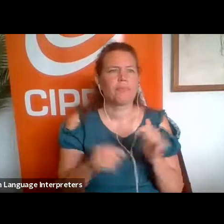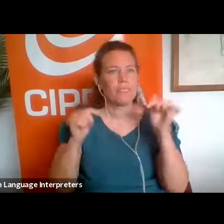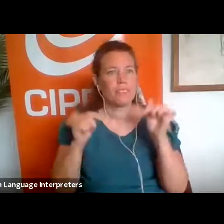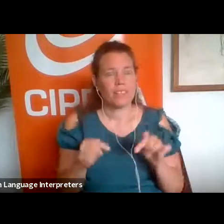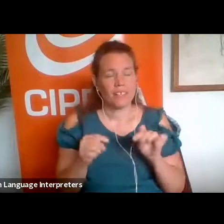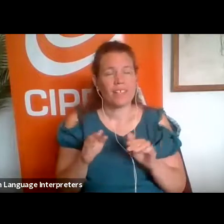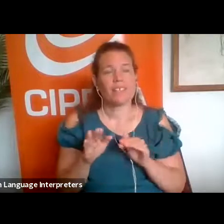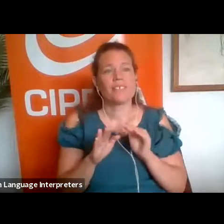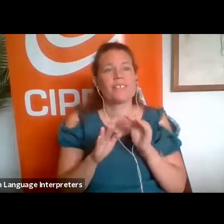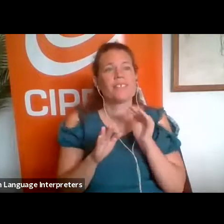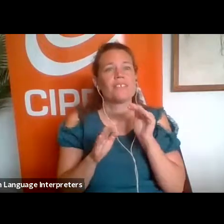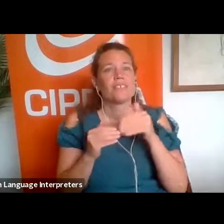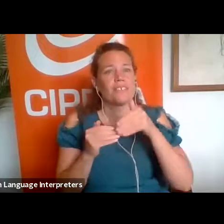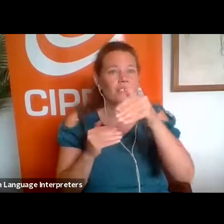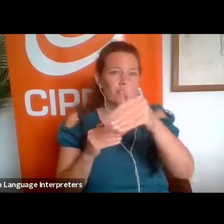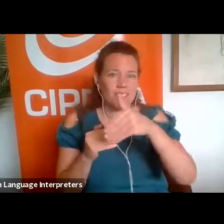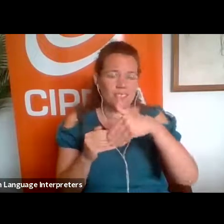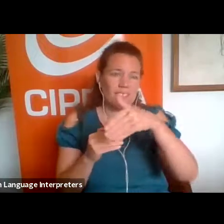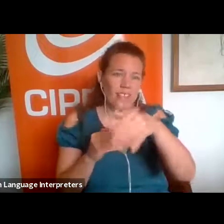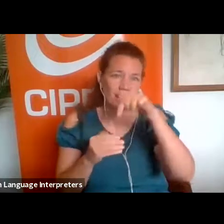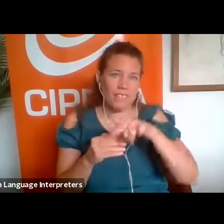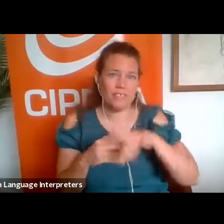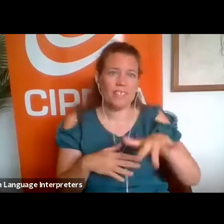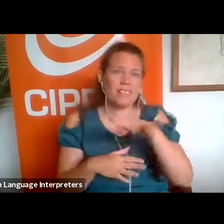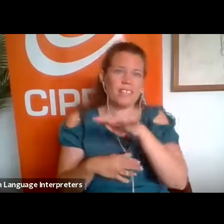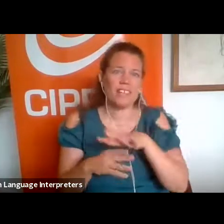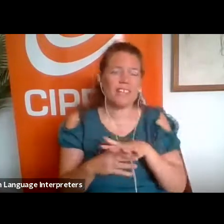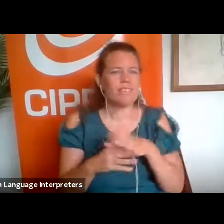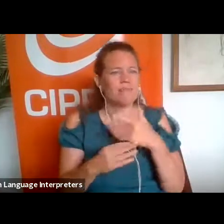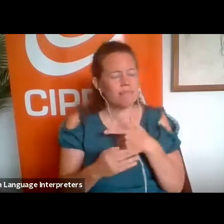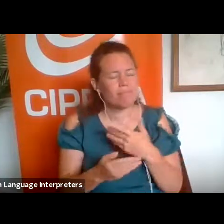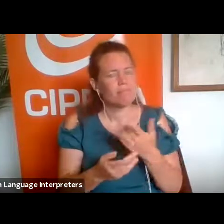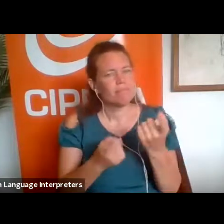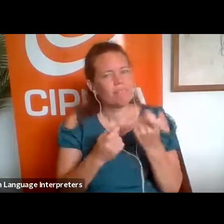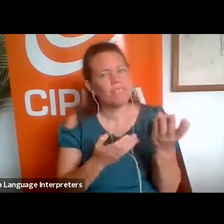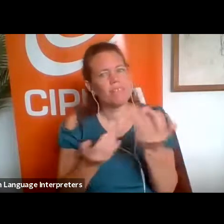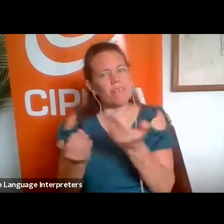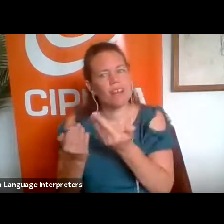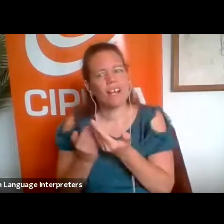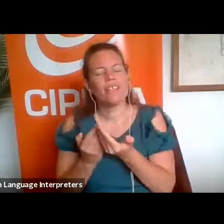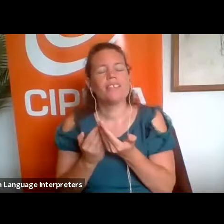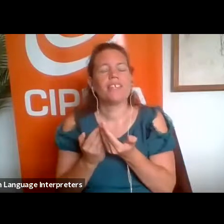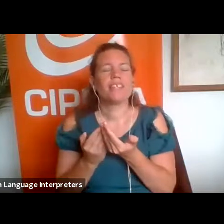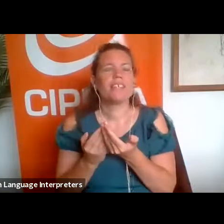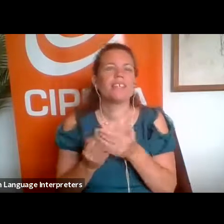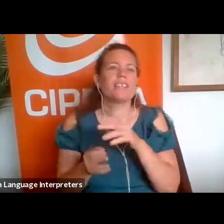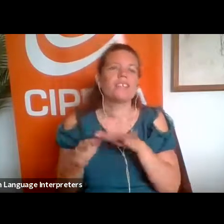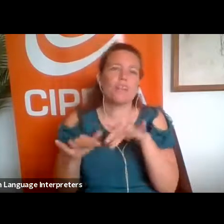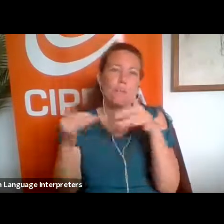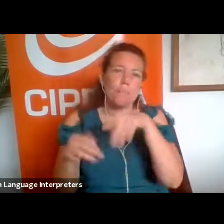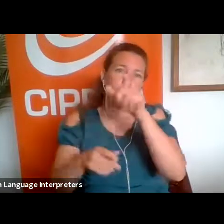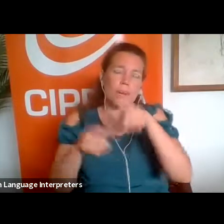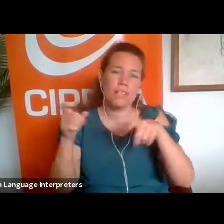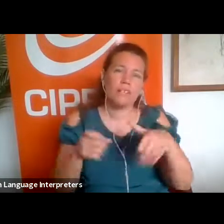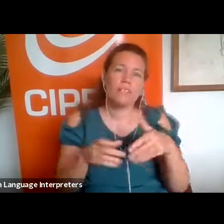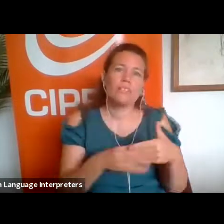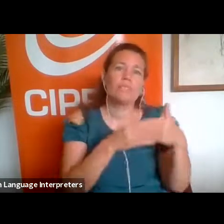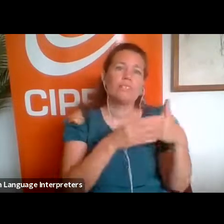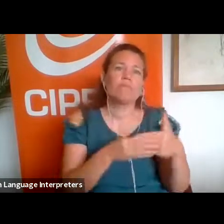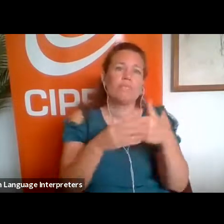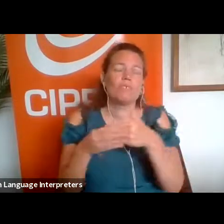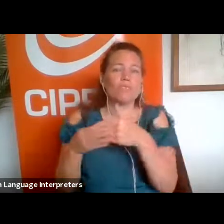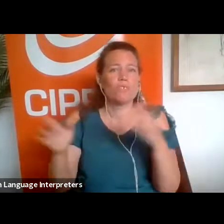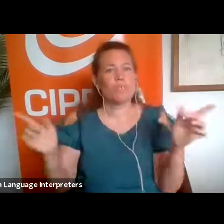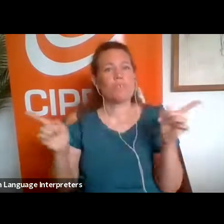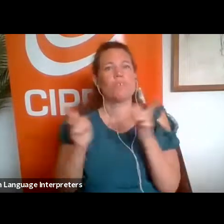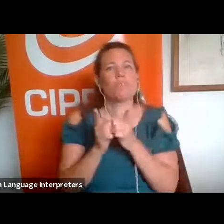stage of our session, I will be inviting our panelists to kind of introduce themselves just shortly